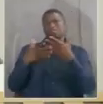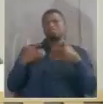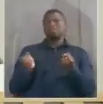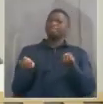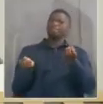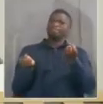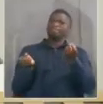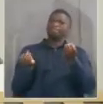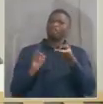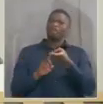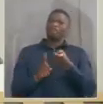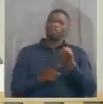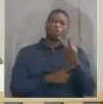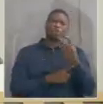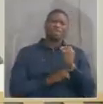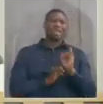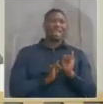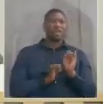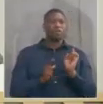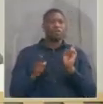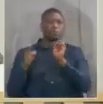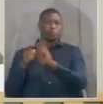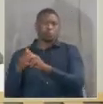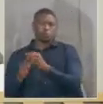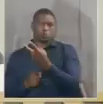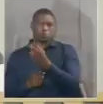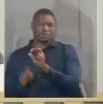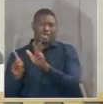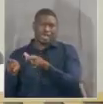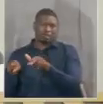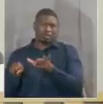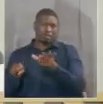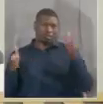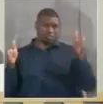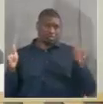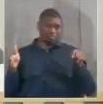from 2011 to 2018.